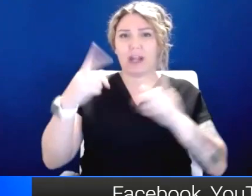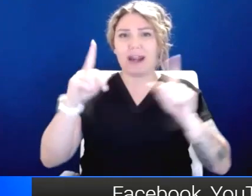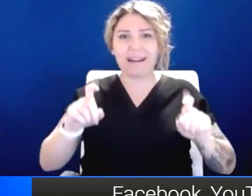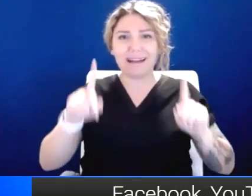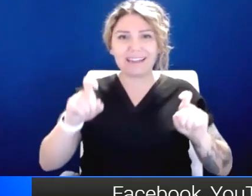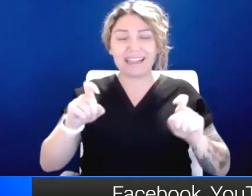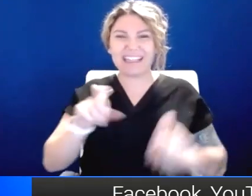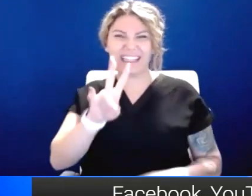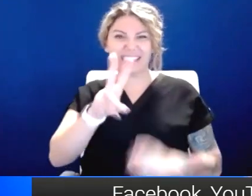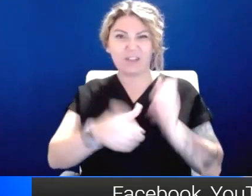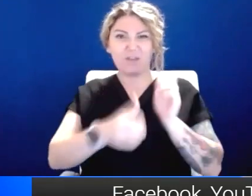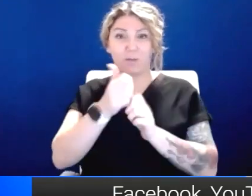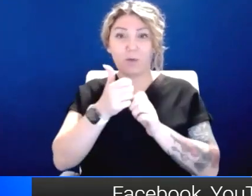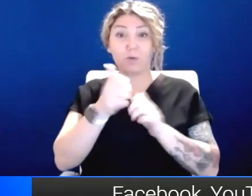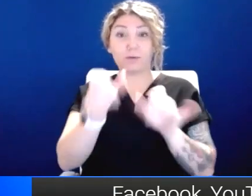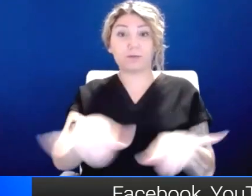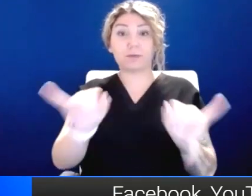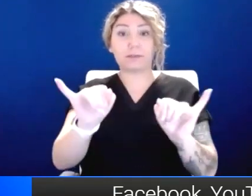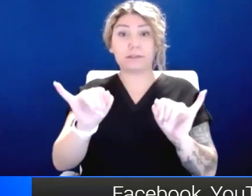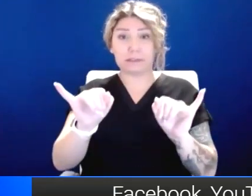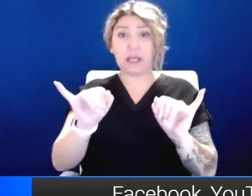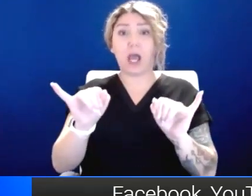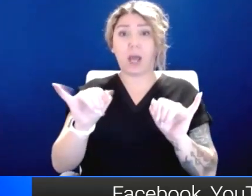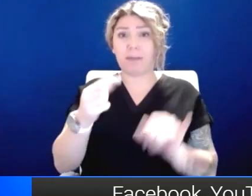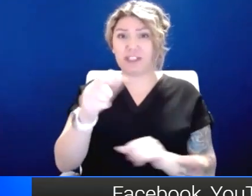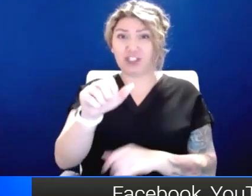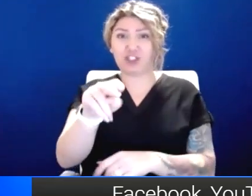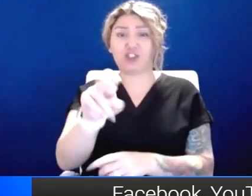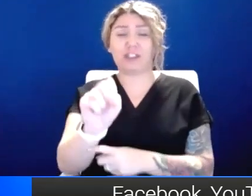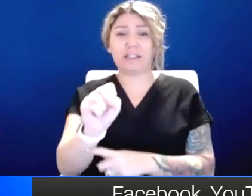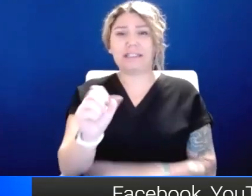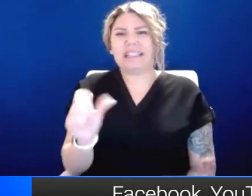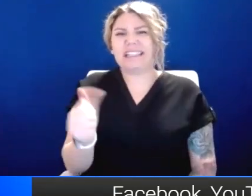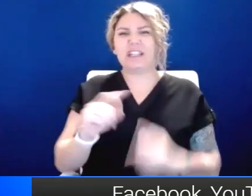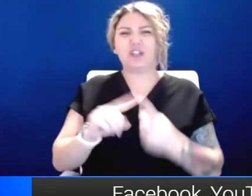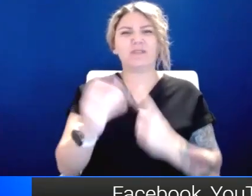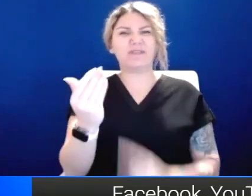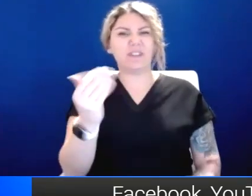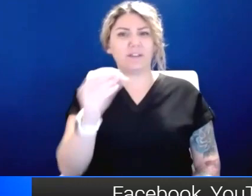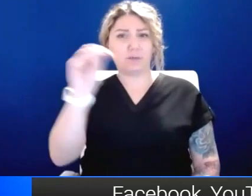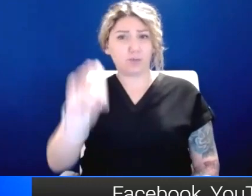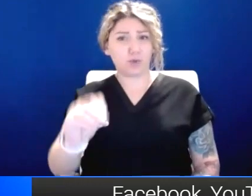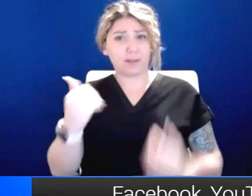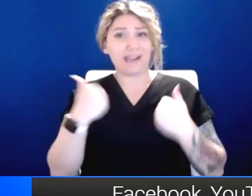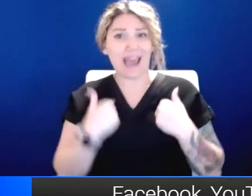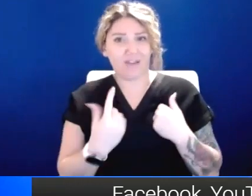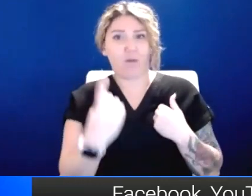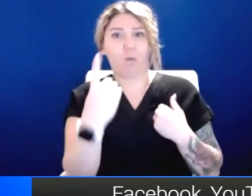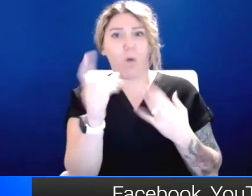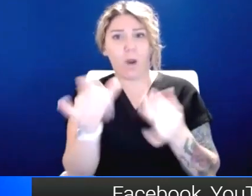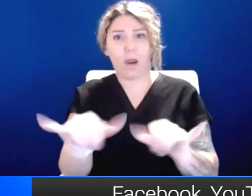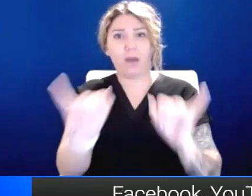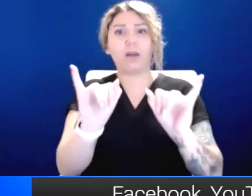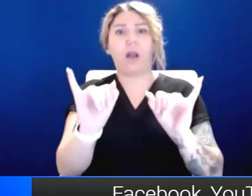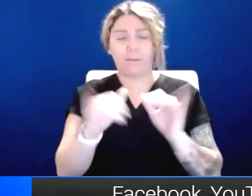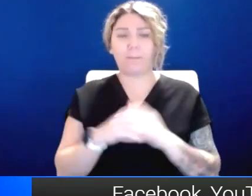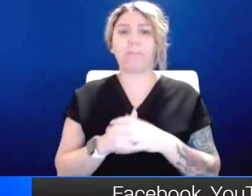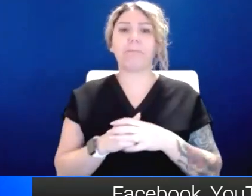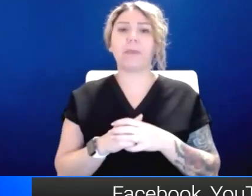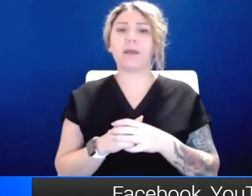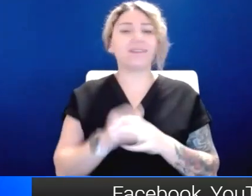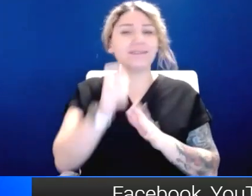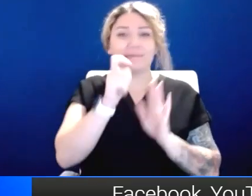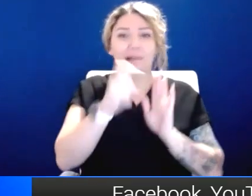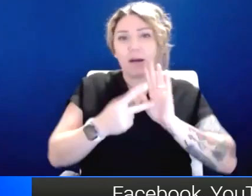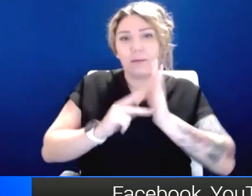common genes, and we find about 10 to 15% of our patients in the clinic have one of these common genes. Does not mean that